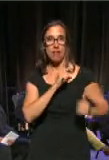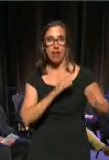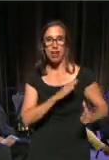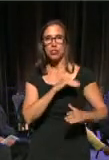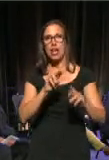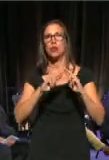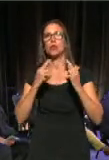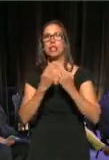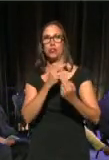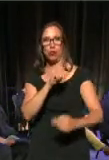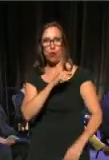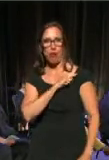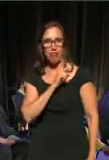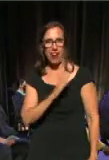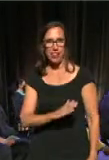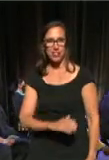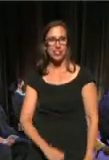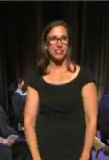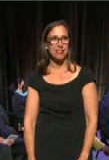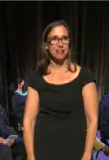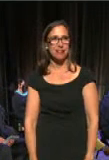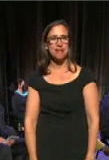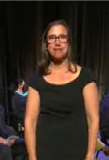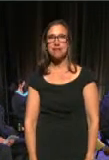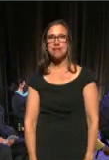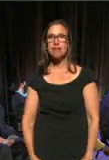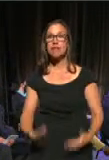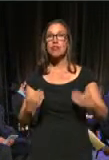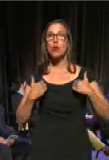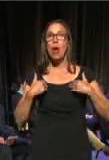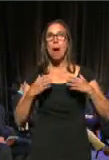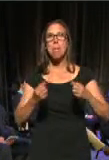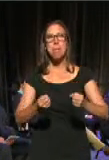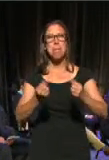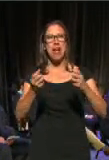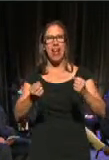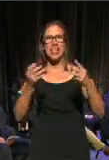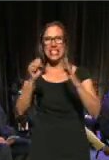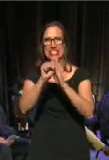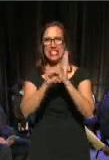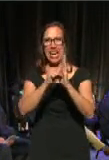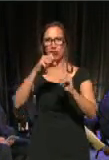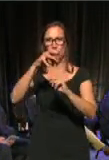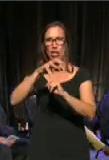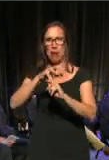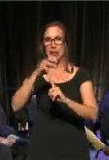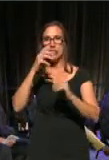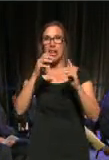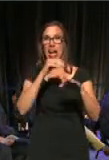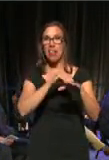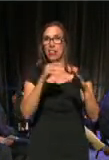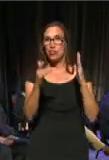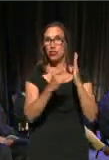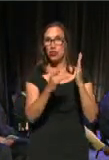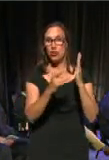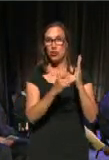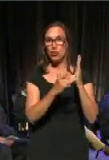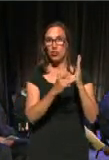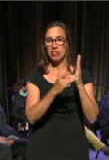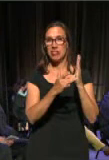regional qualifiers. We had multiple state champions at the Technology Student